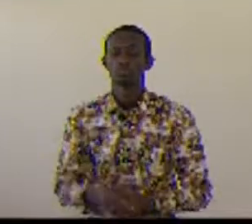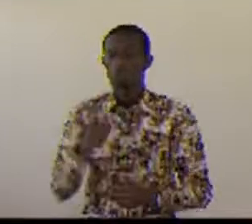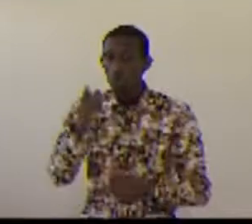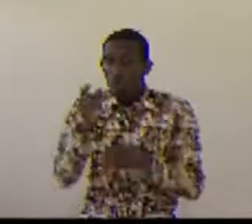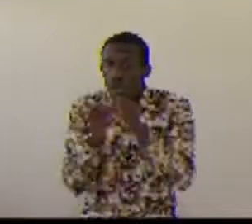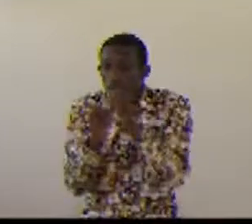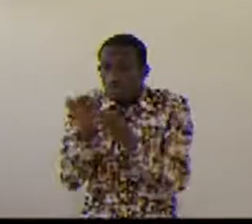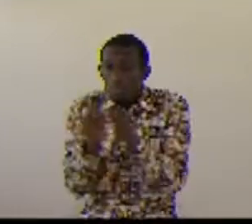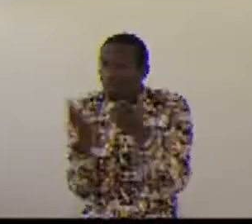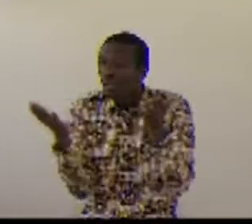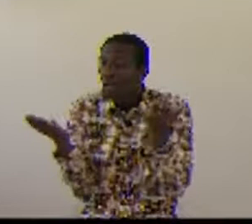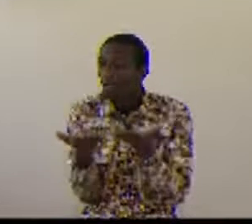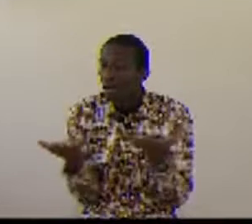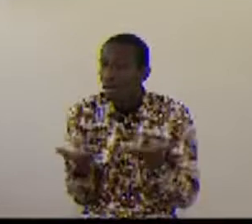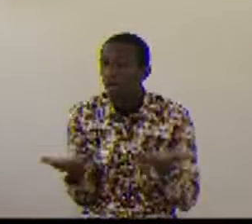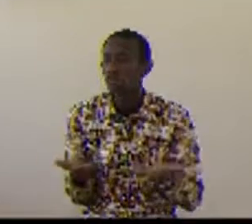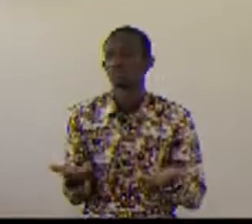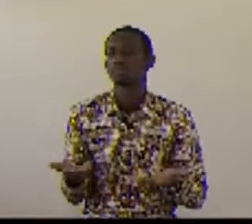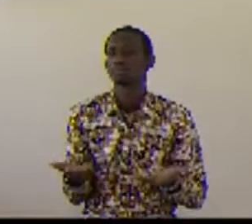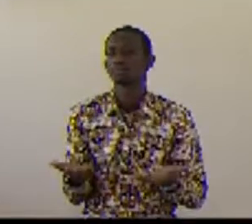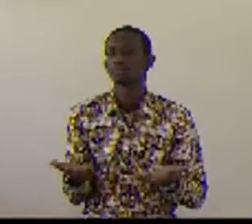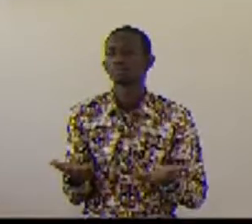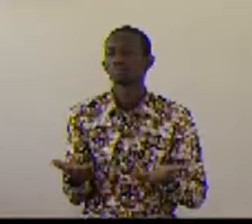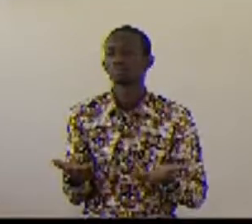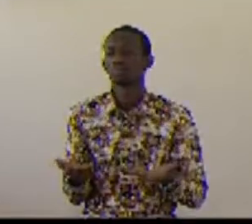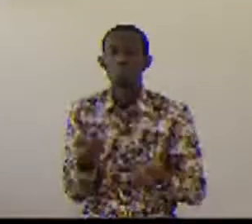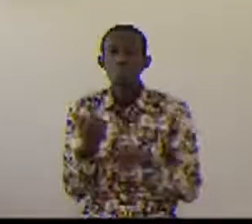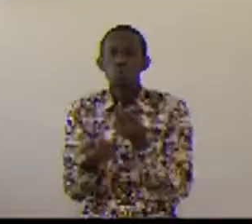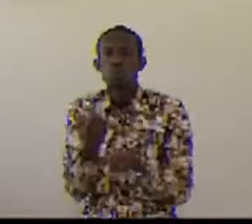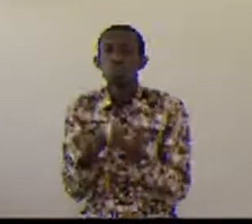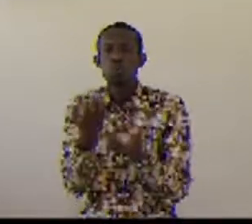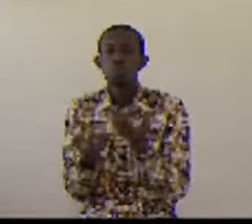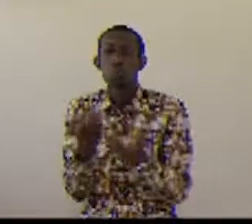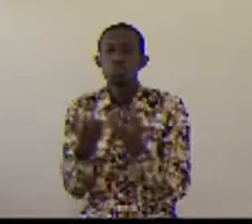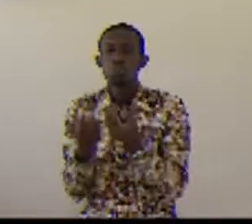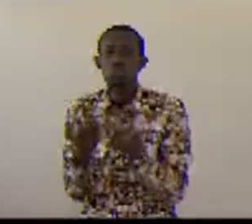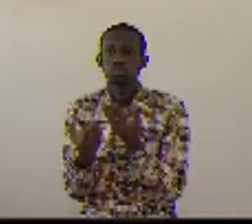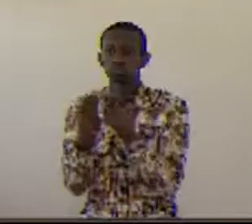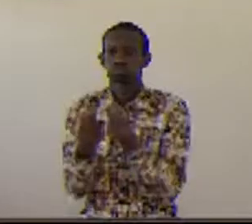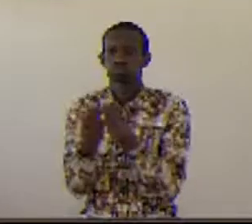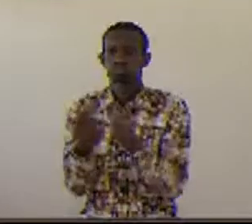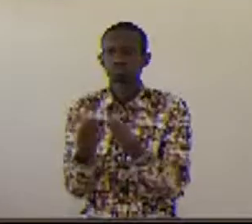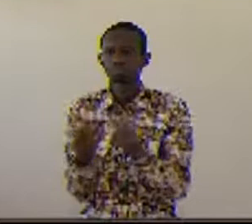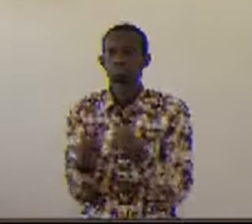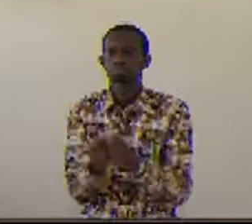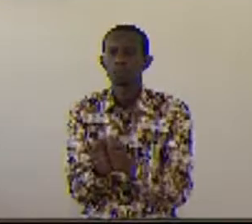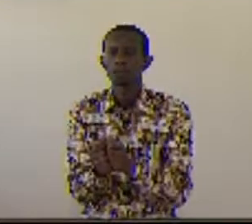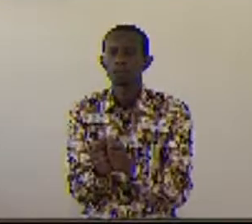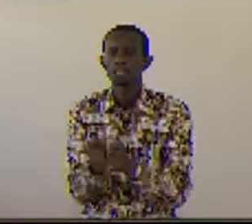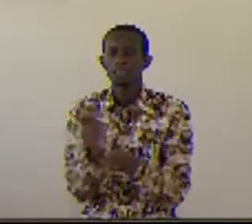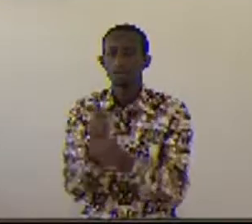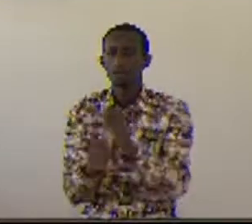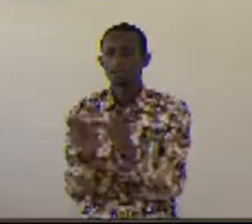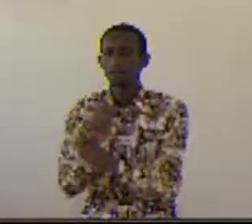Explain how the melting point varies across period 3 in the periodic table.